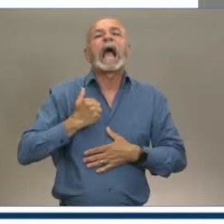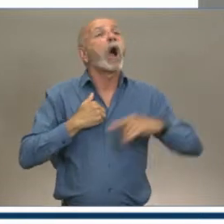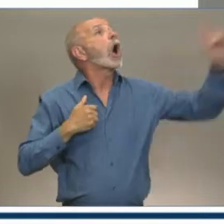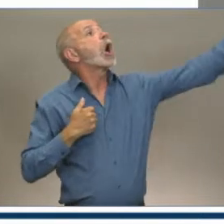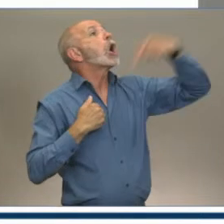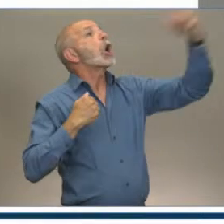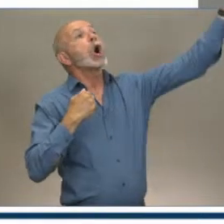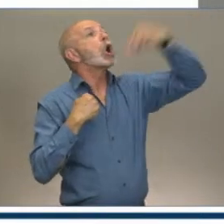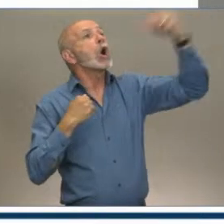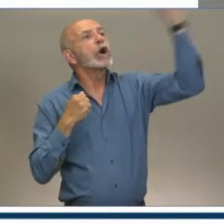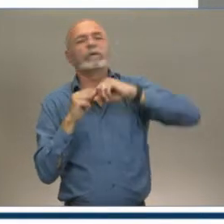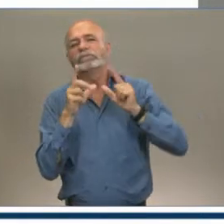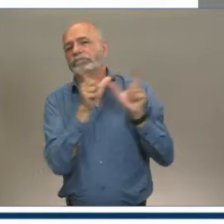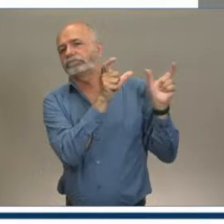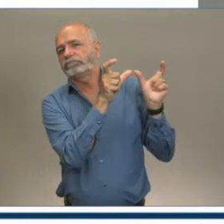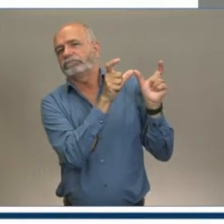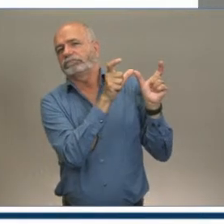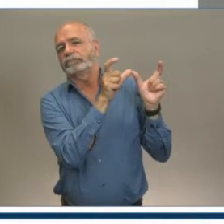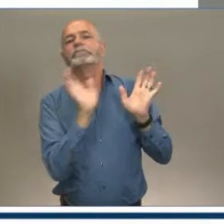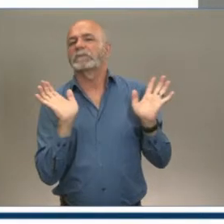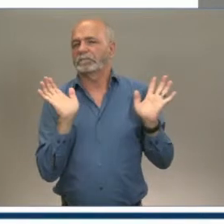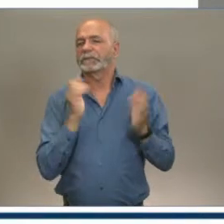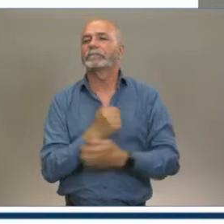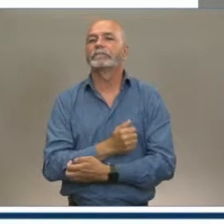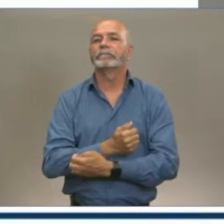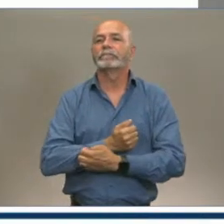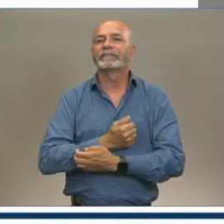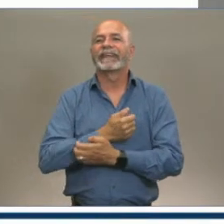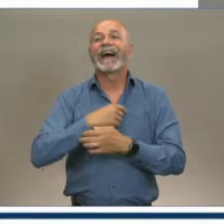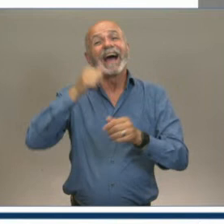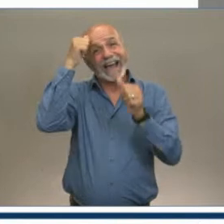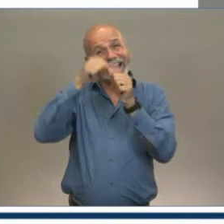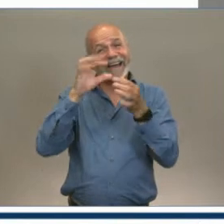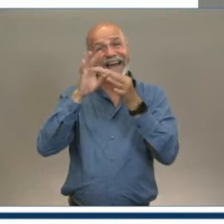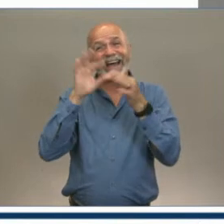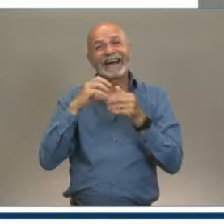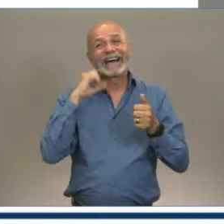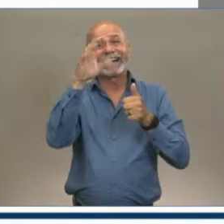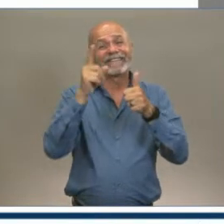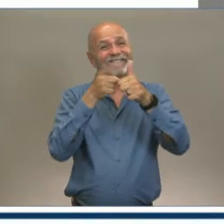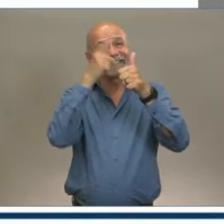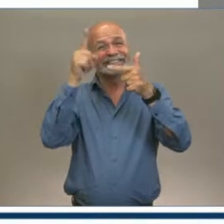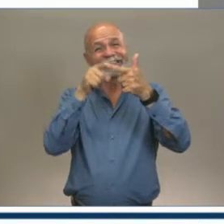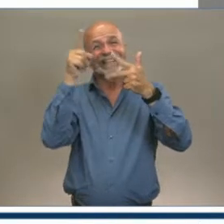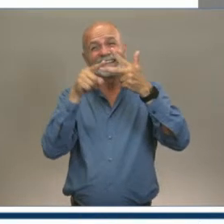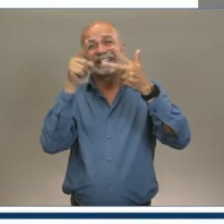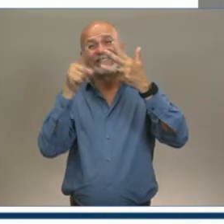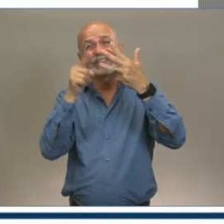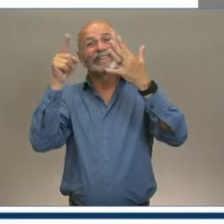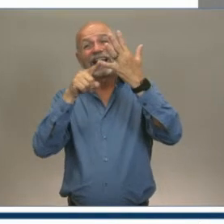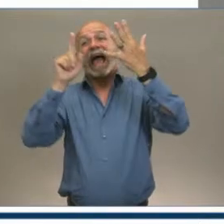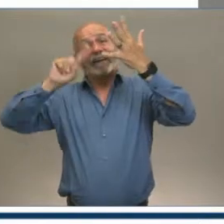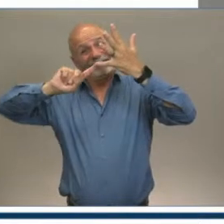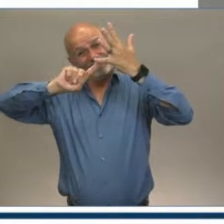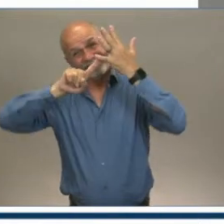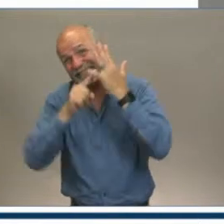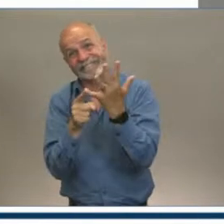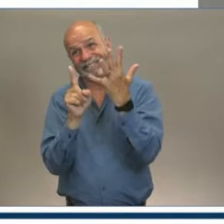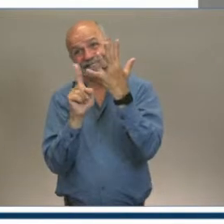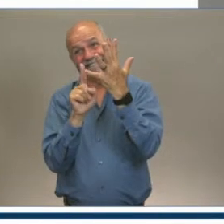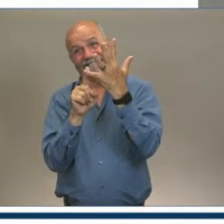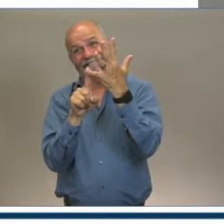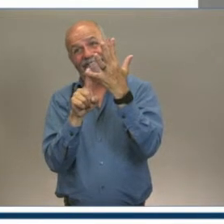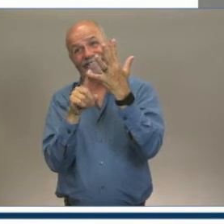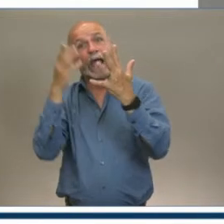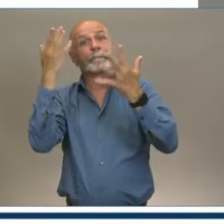Our plan is based on 5 phases. The final phase will see at least 75% of Nova Scotians with 2 doses